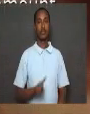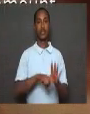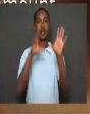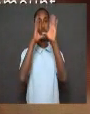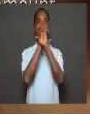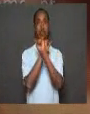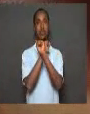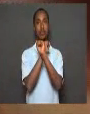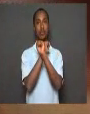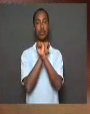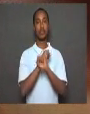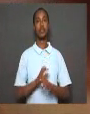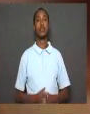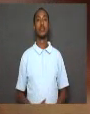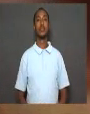Time's up.